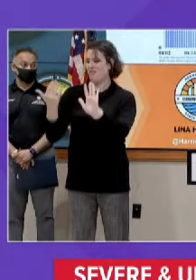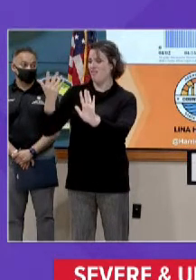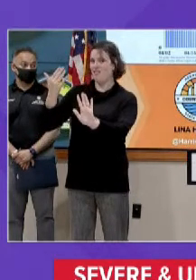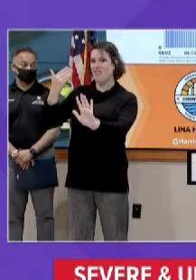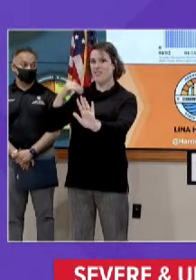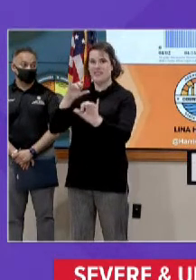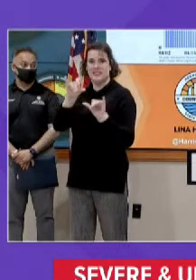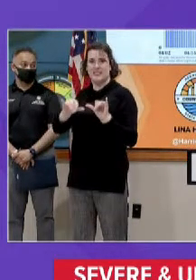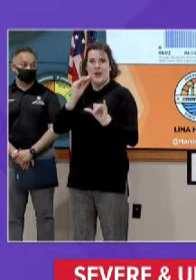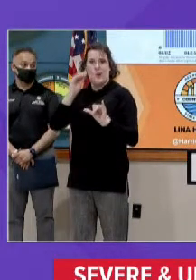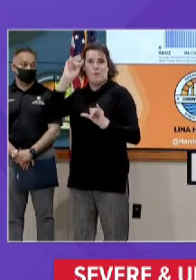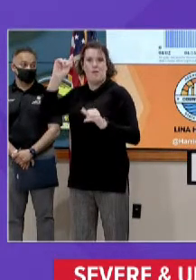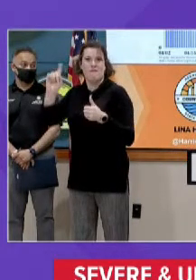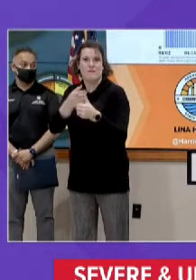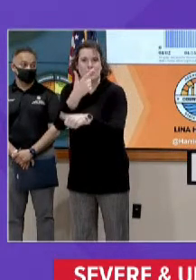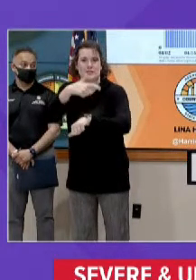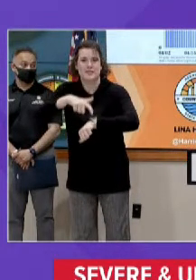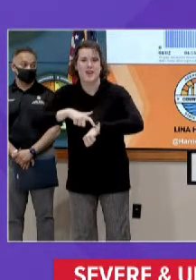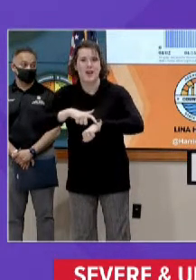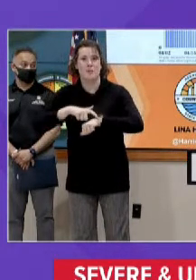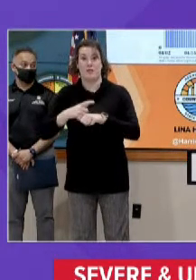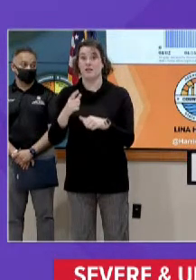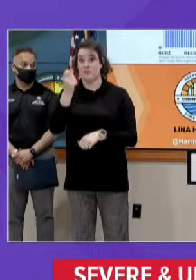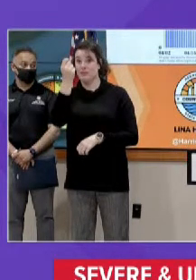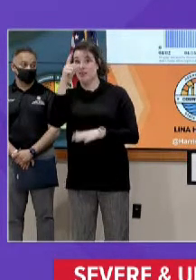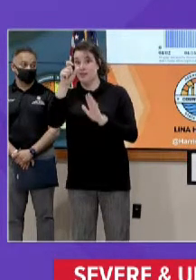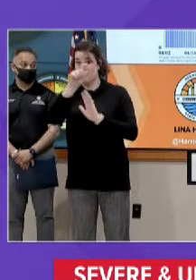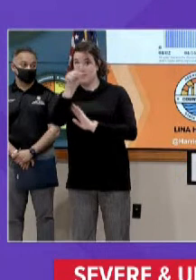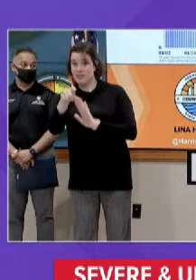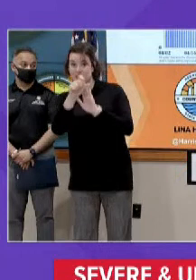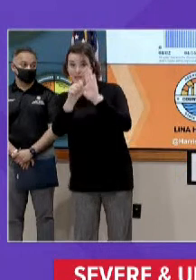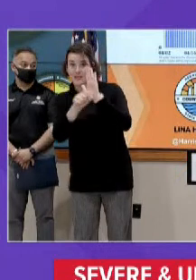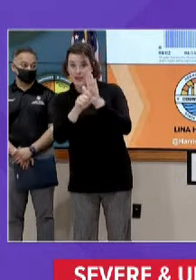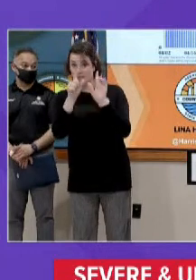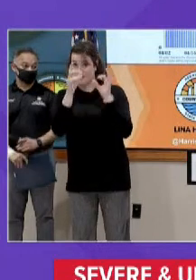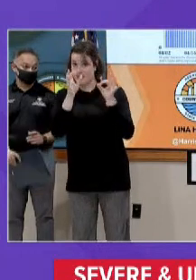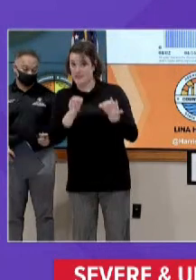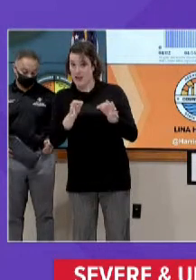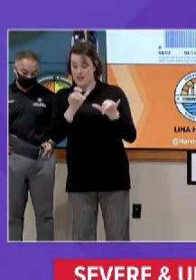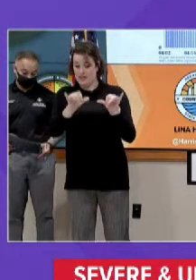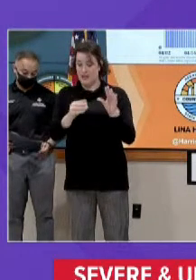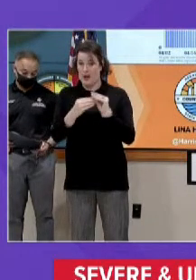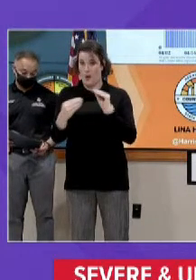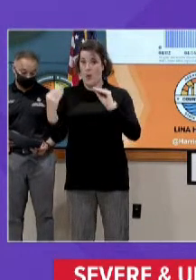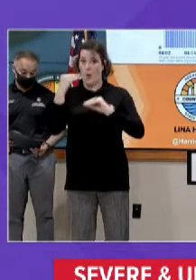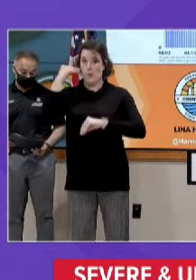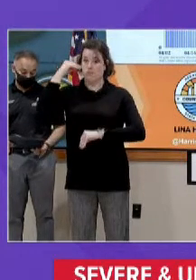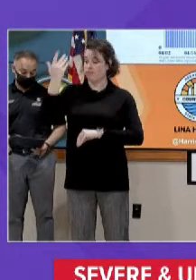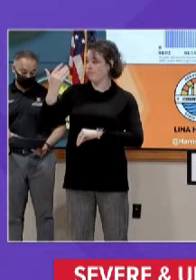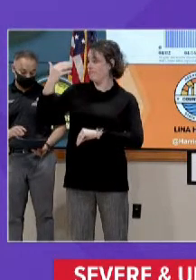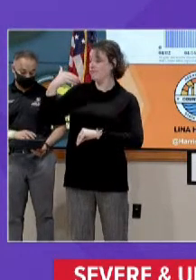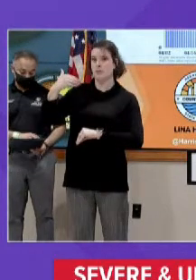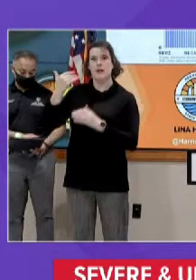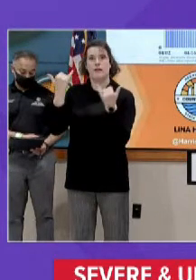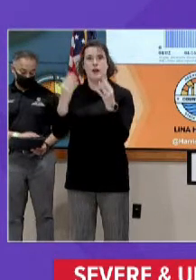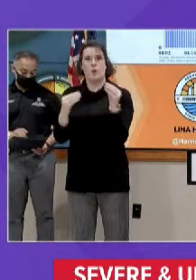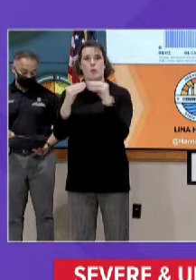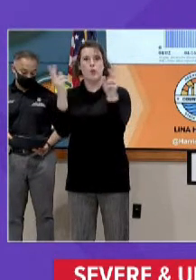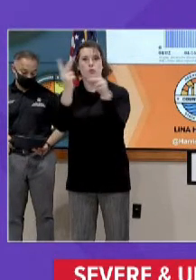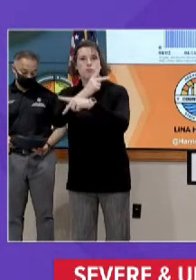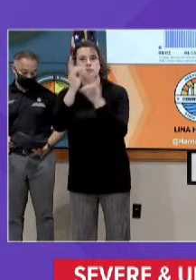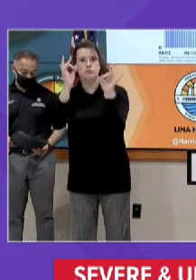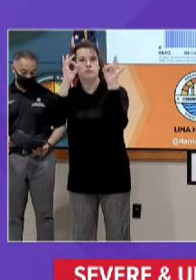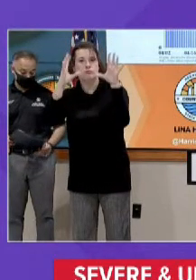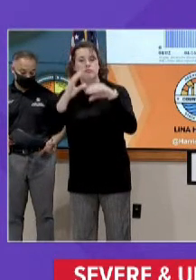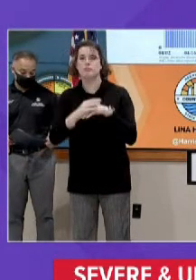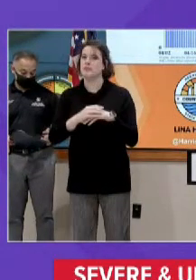order in Harris County and when the state issued their first stay-home order. This is unacceptable. And for those